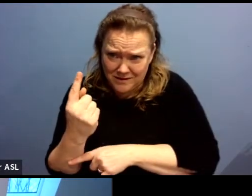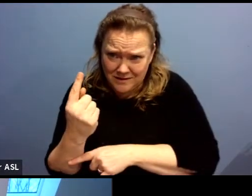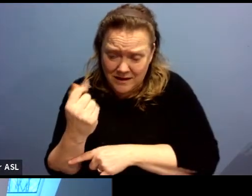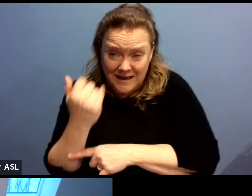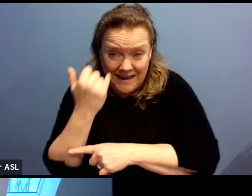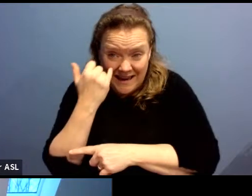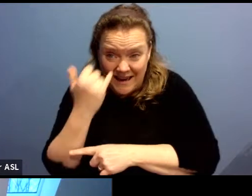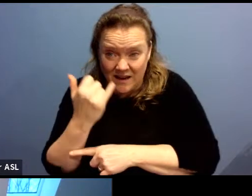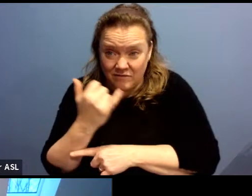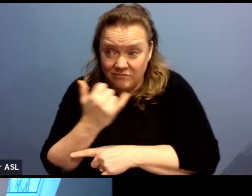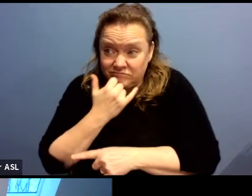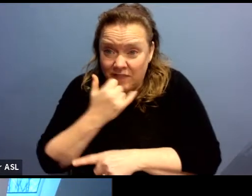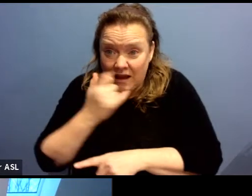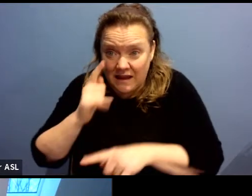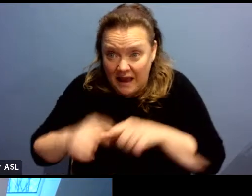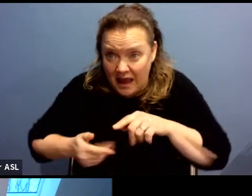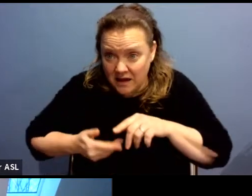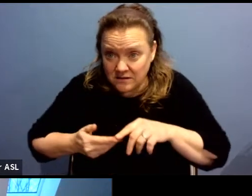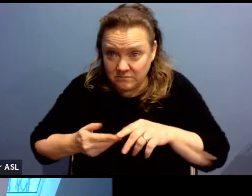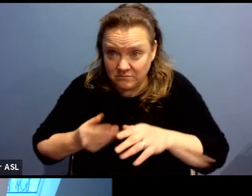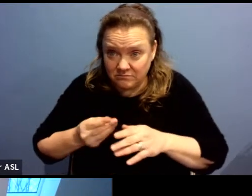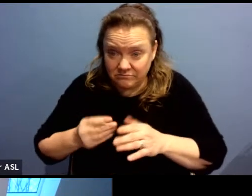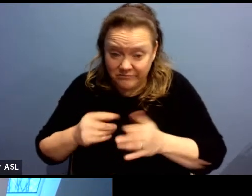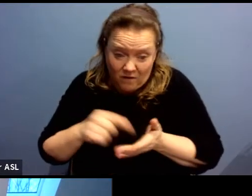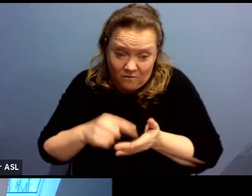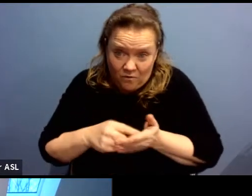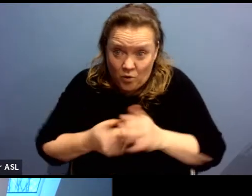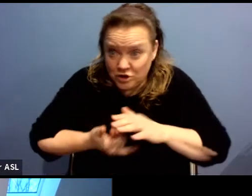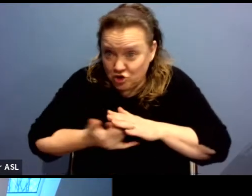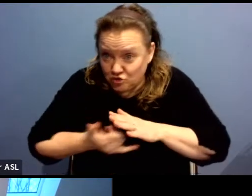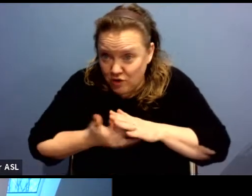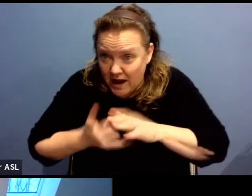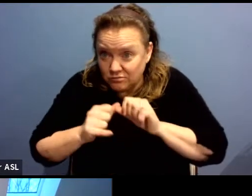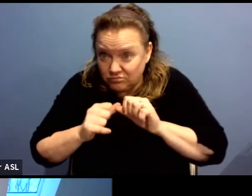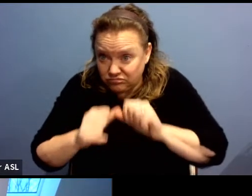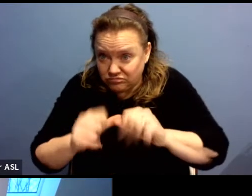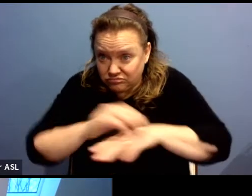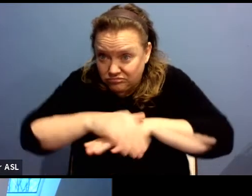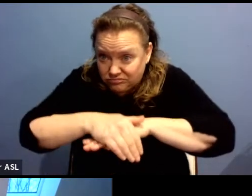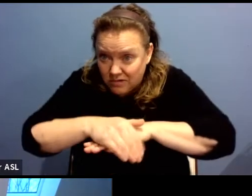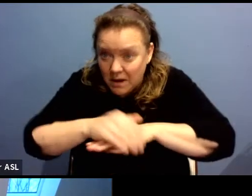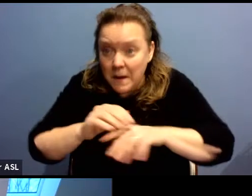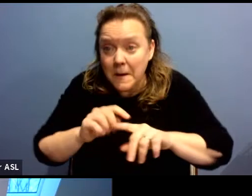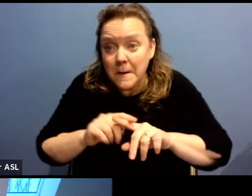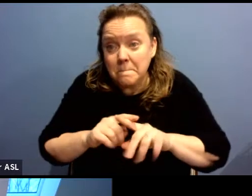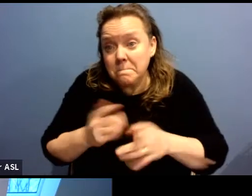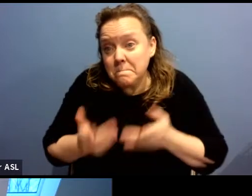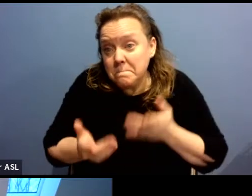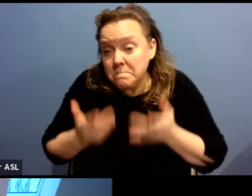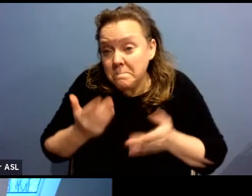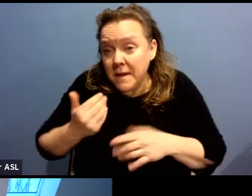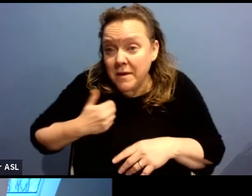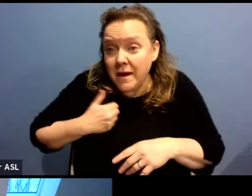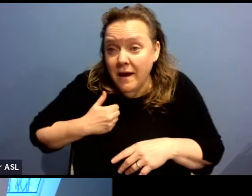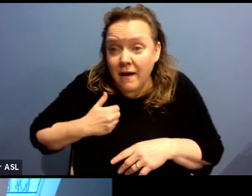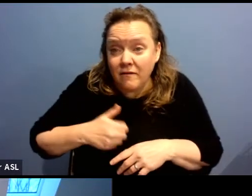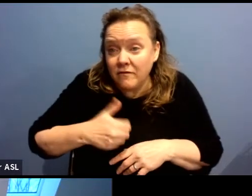run the trains on Friday and Saturday from 9 p.m. to 11 p.m., you might want to have some sort of